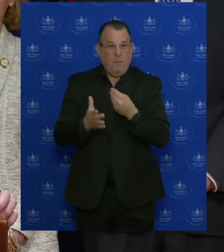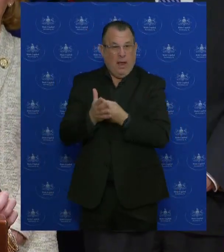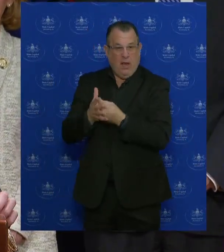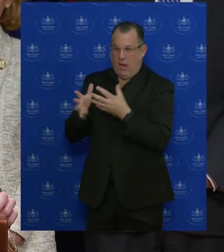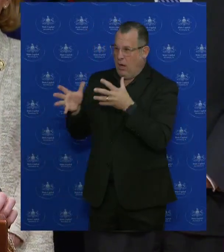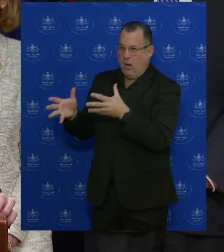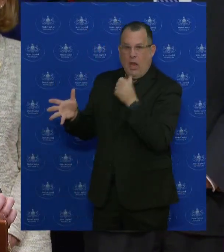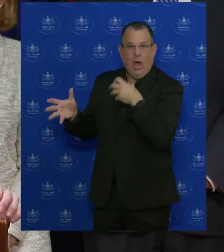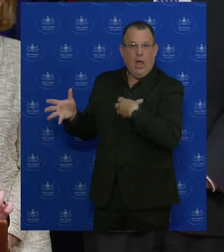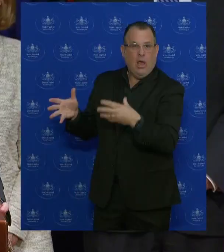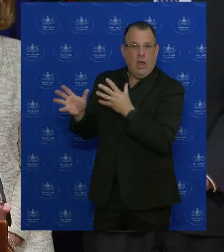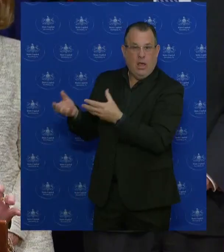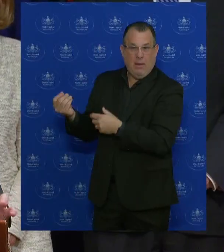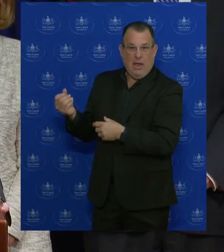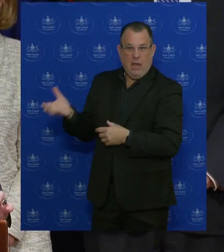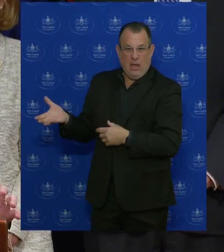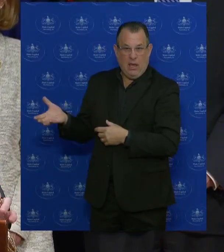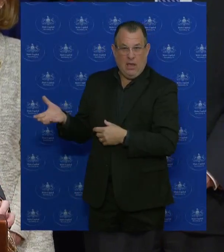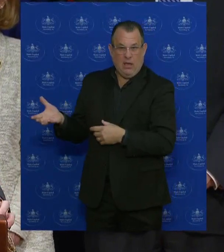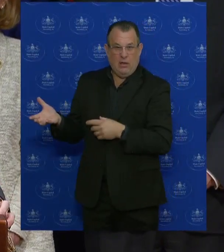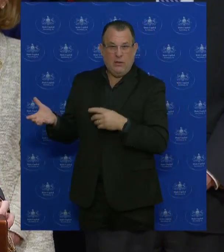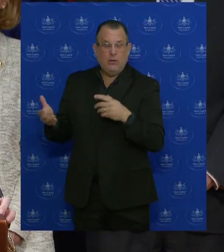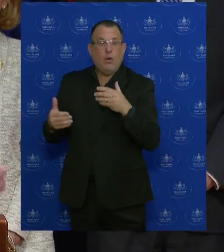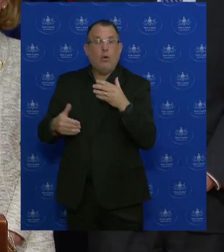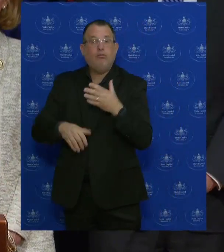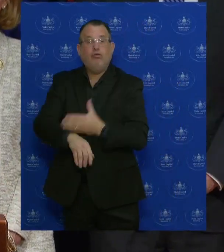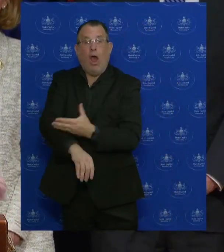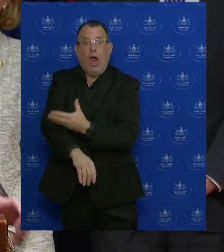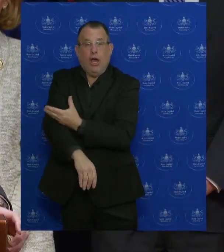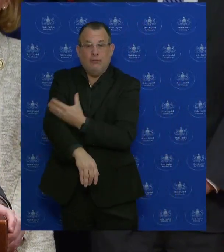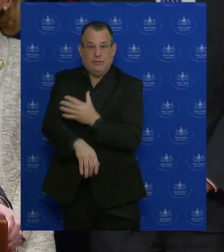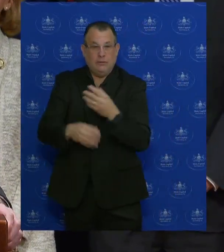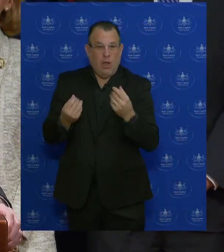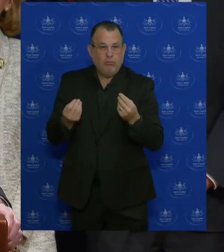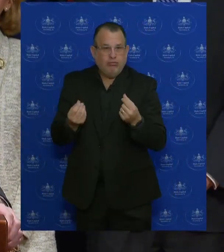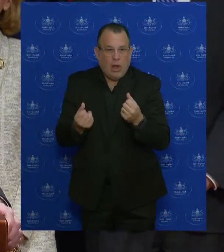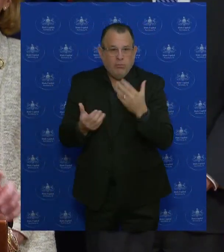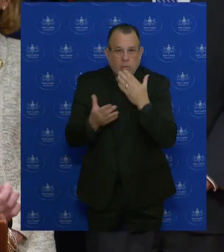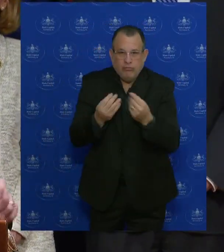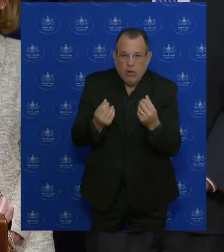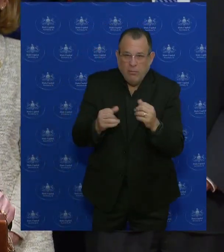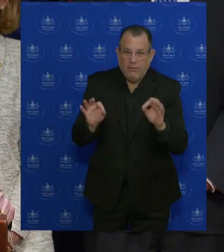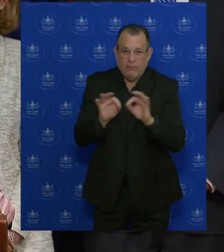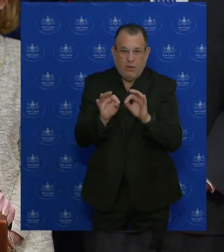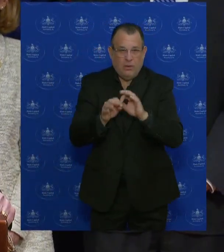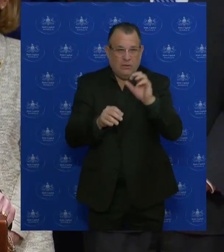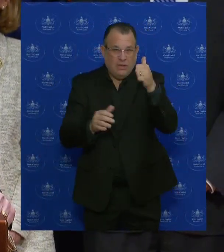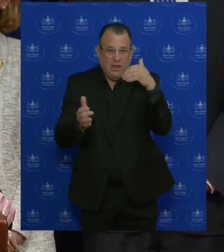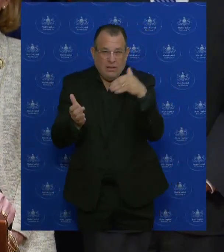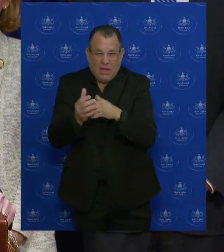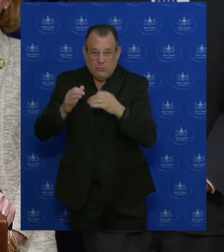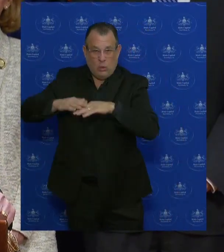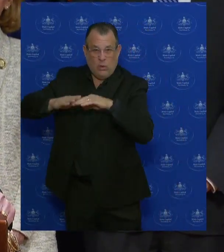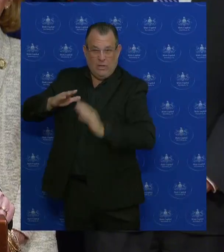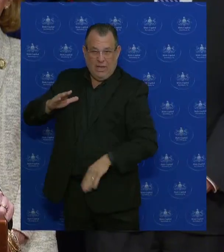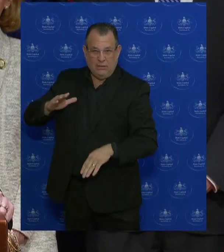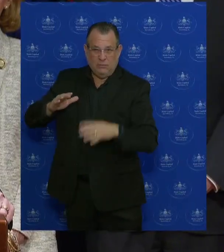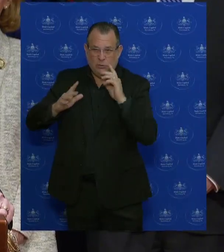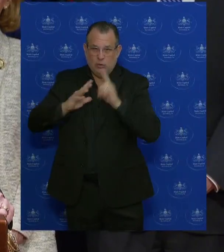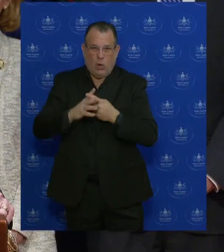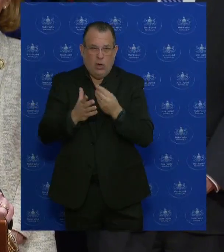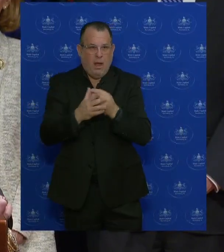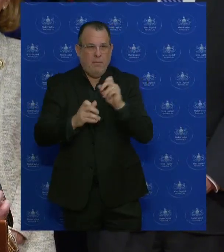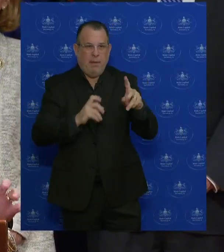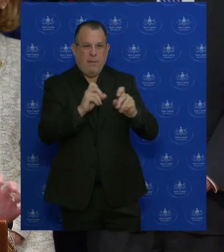It automatically will start returning all property worth $10,000 or less. Money Match has proven Pennsylvania can do a better